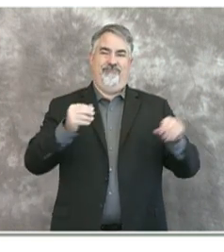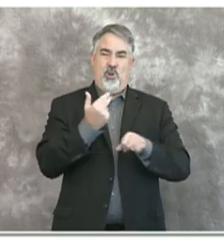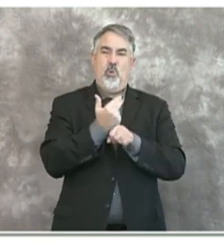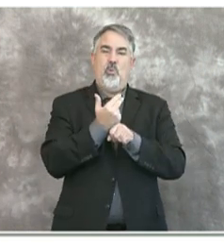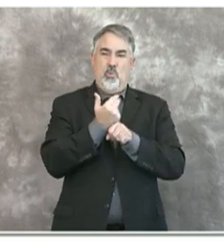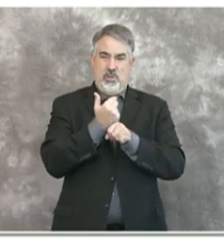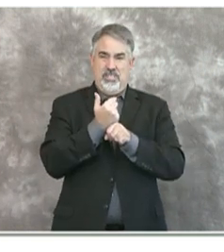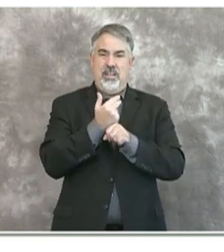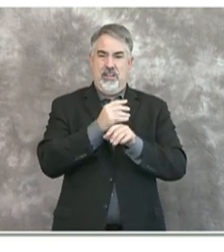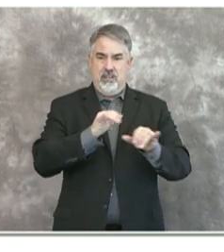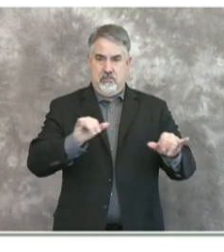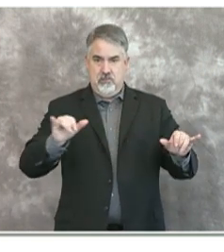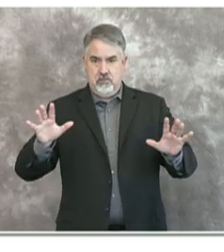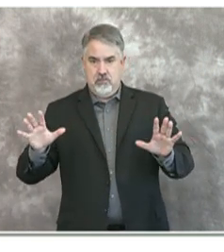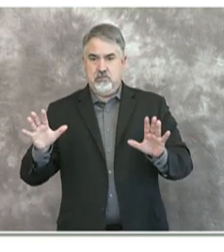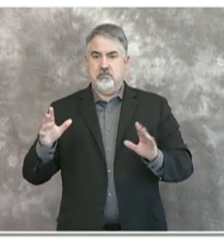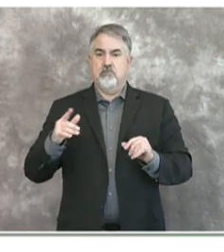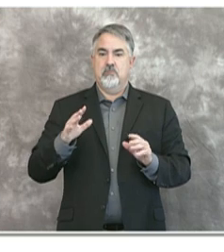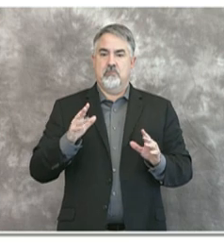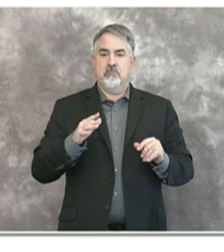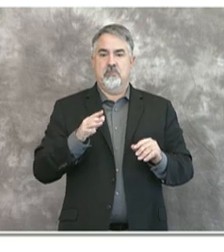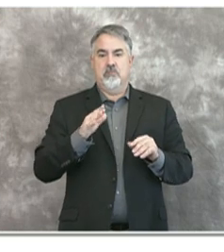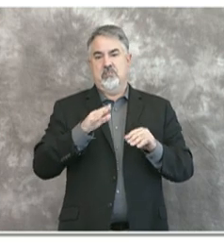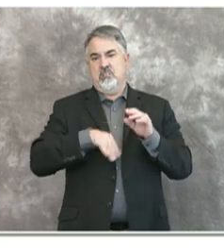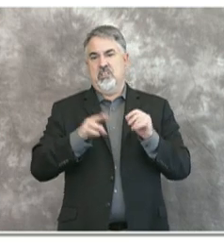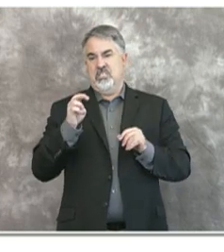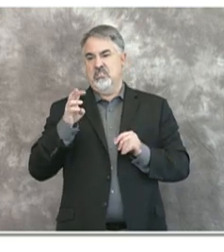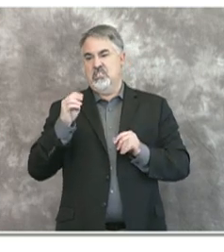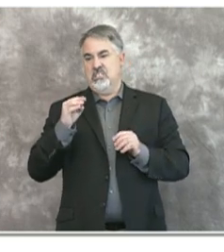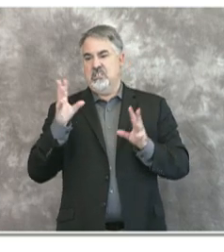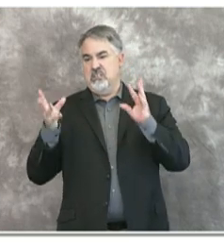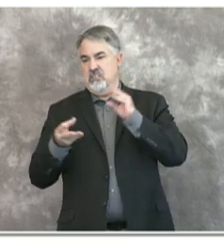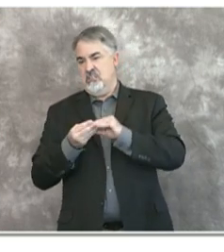under 600. Today we are reporting